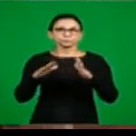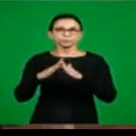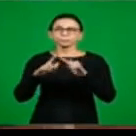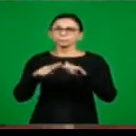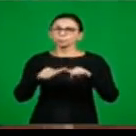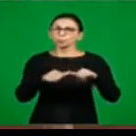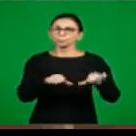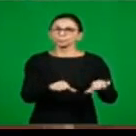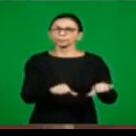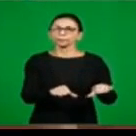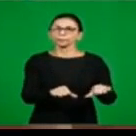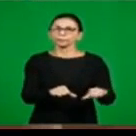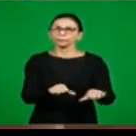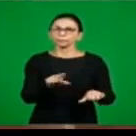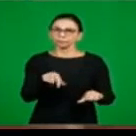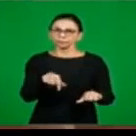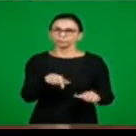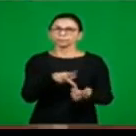We're going to see in the church of